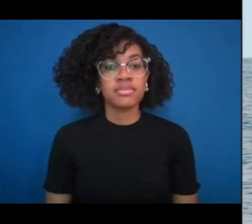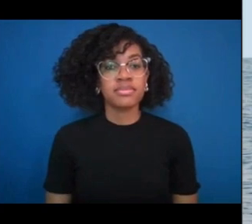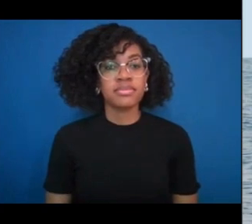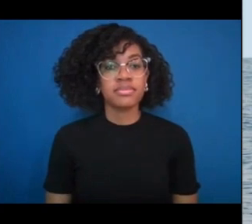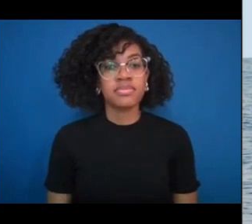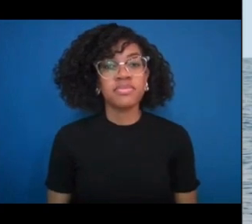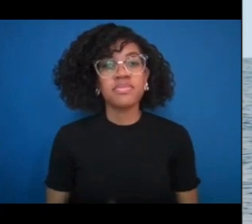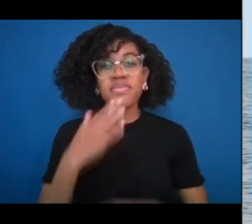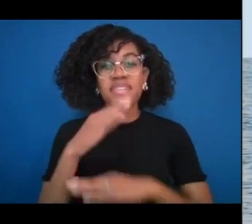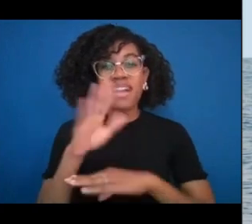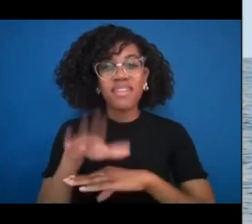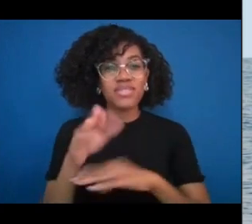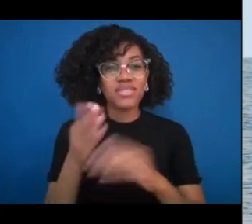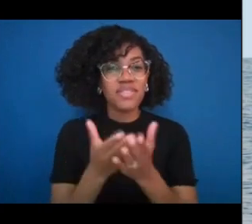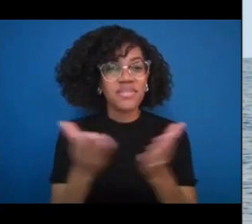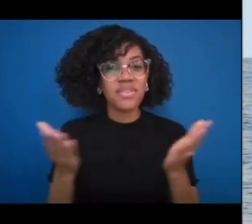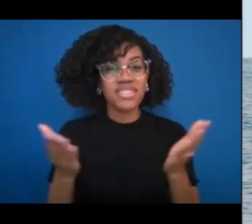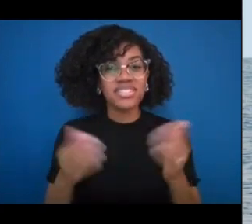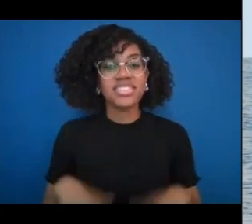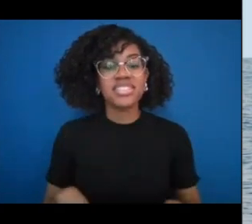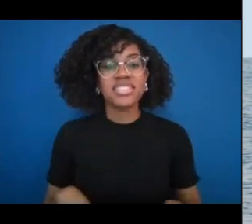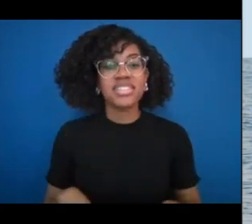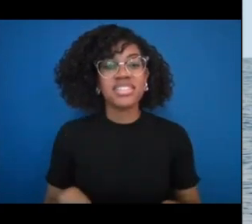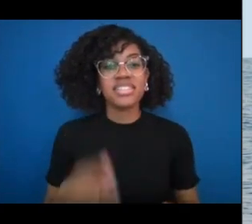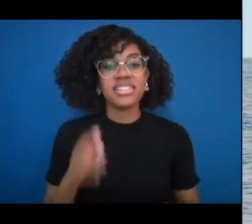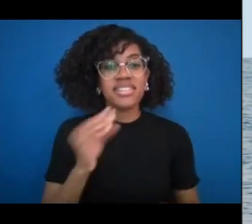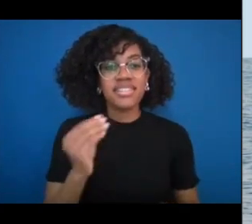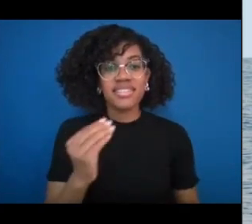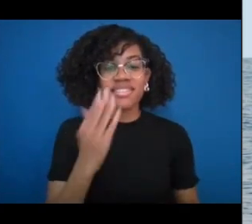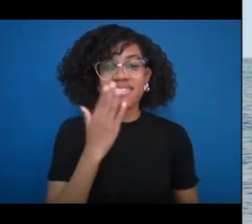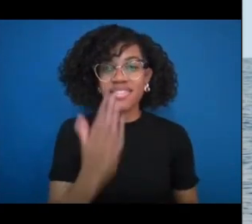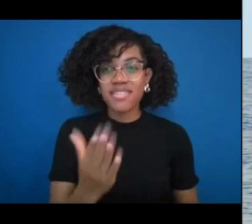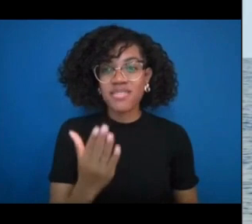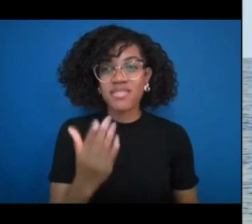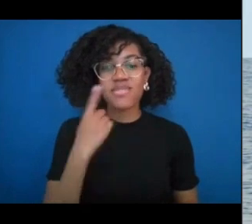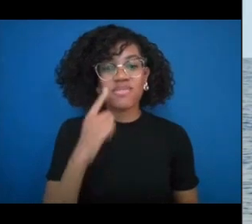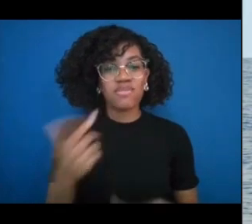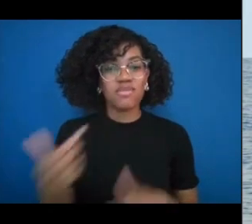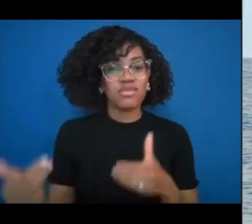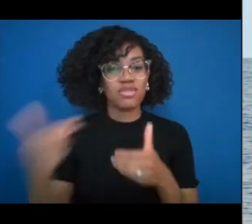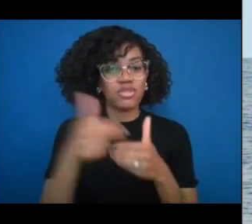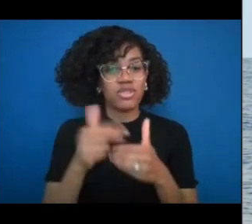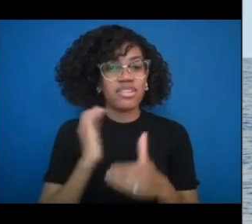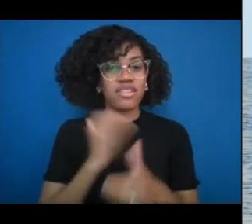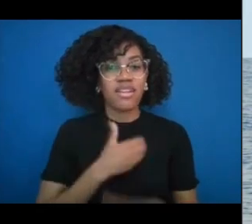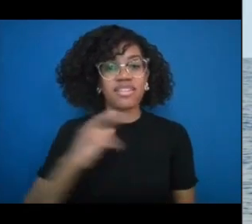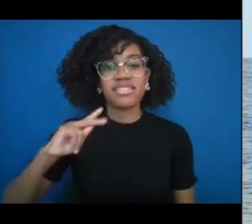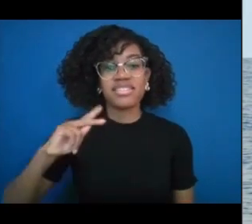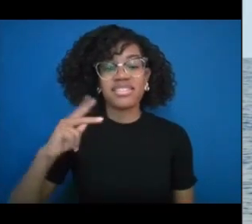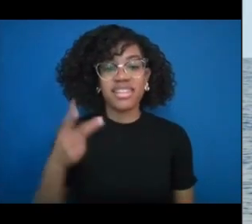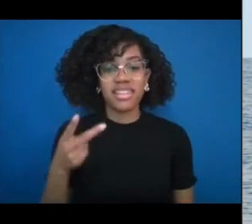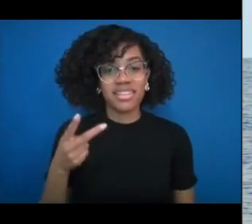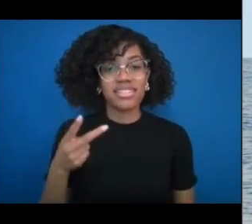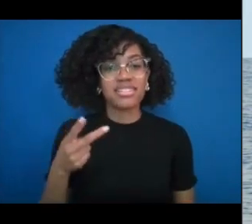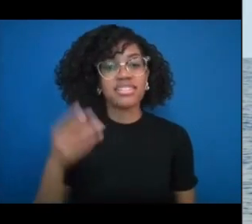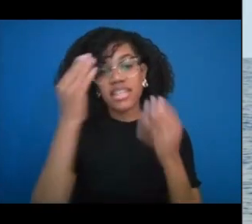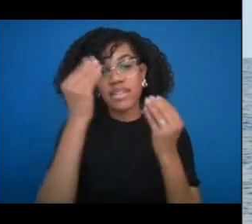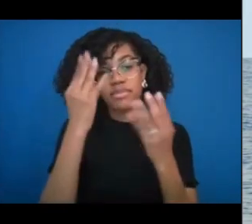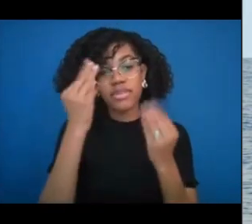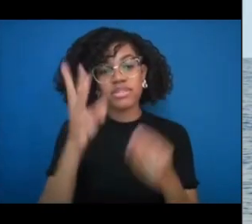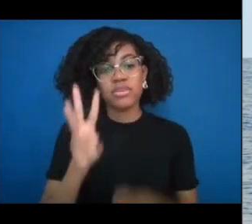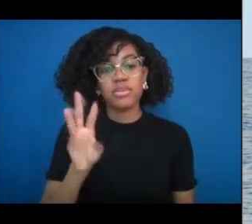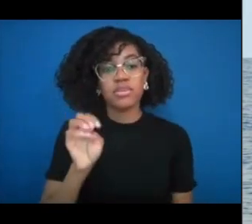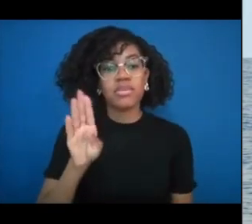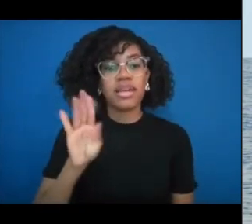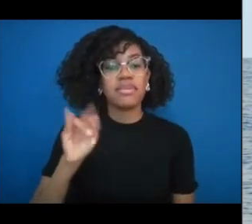Good afternoon, everybody, and thank you for joining our second informational webinar for